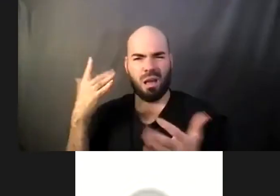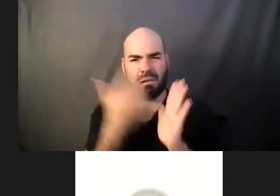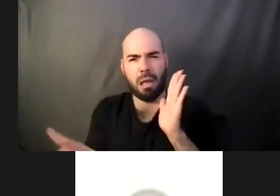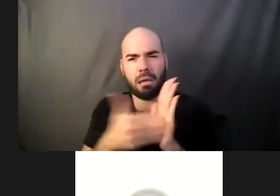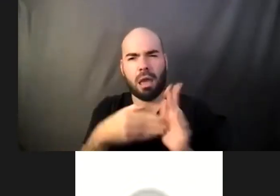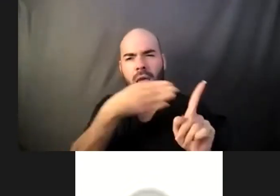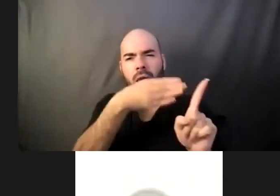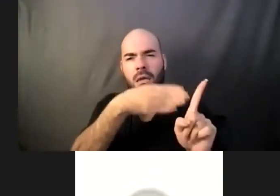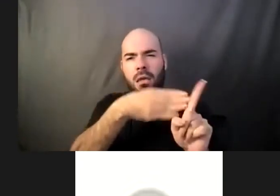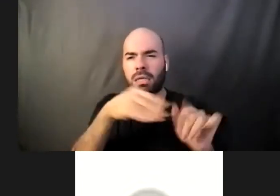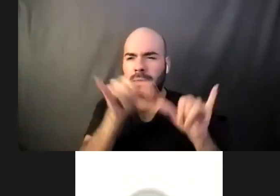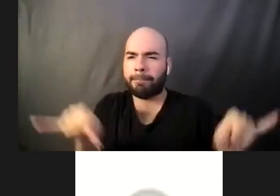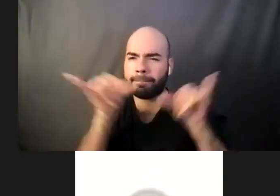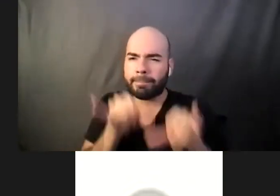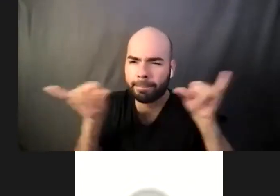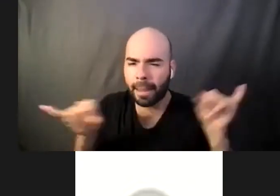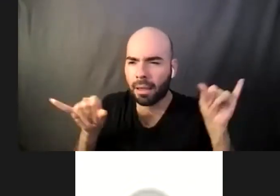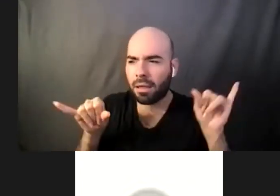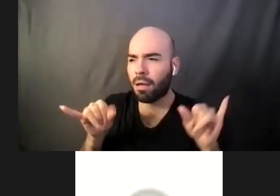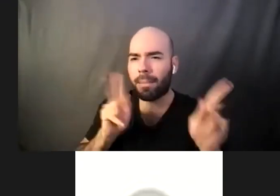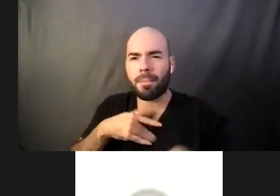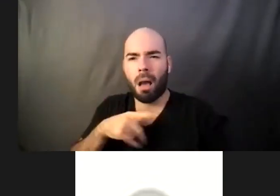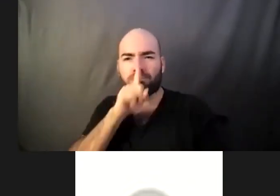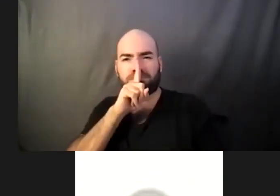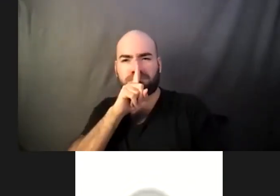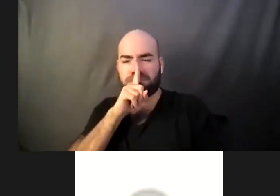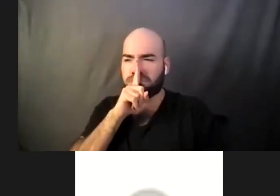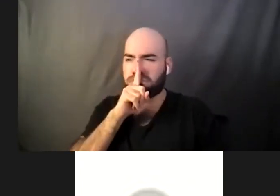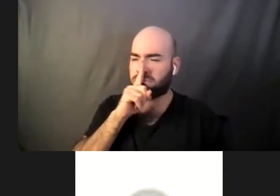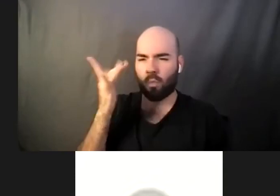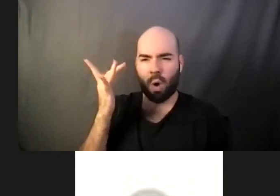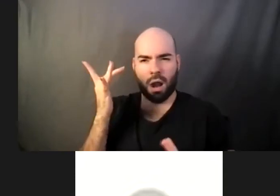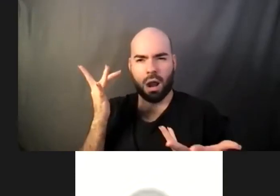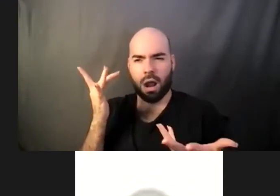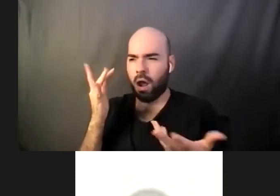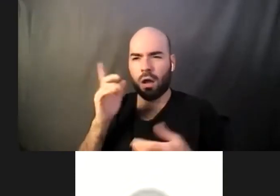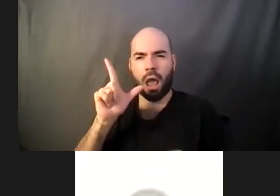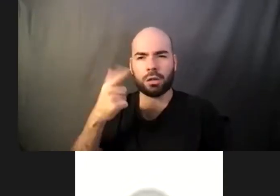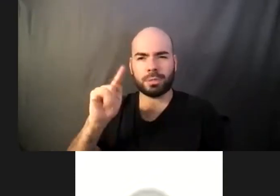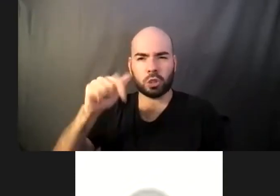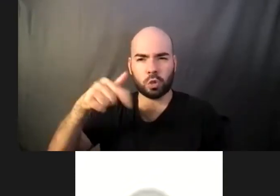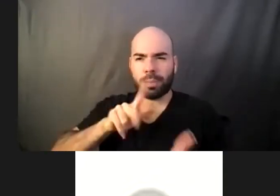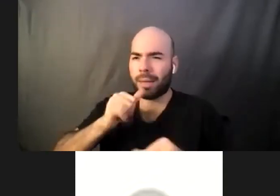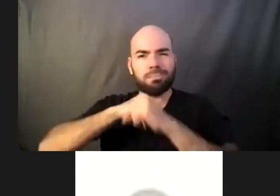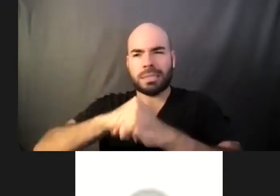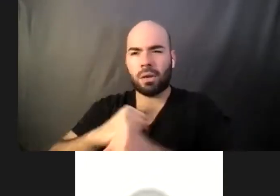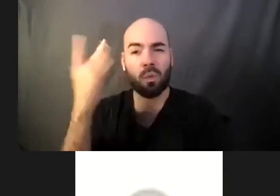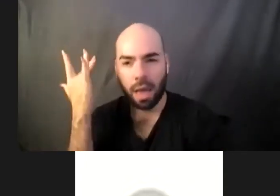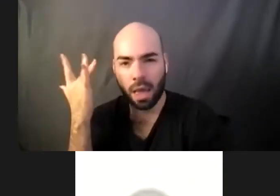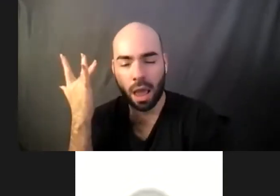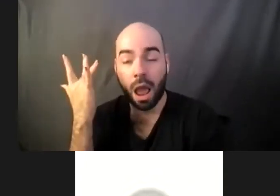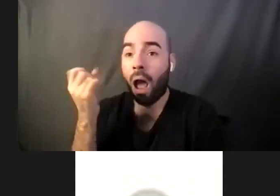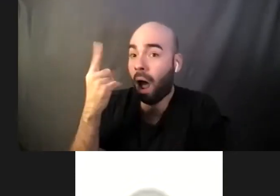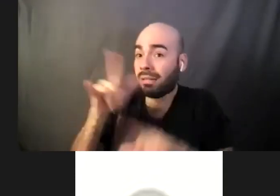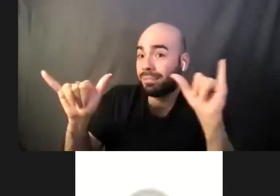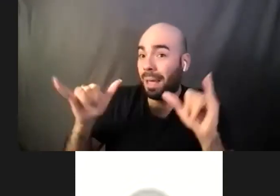and there, but like, why aren't people upset? Why aren't LGBTQ people more protected? And at the same time, I was really denying that I was coming out.